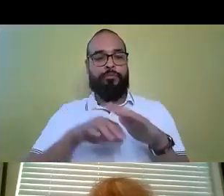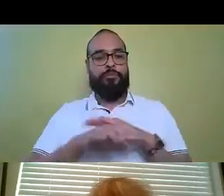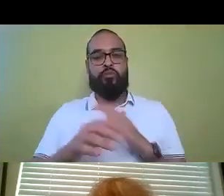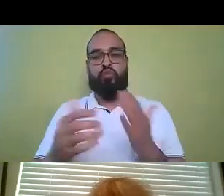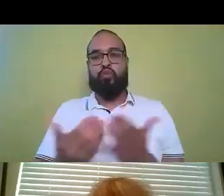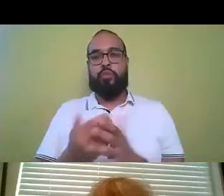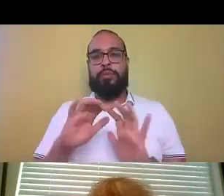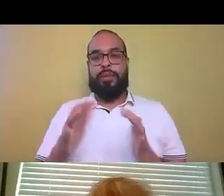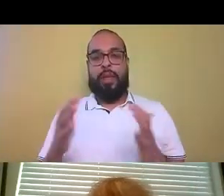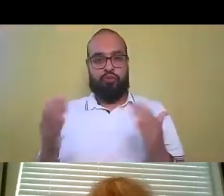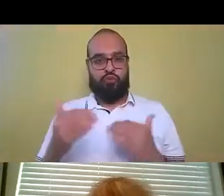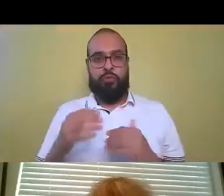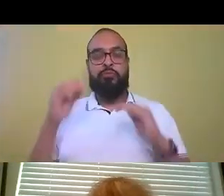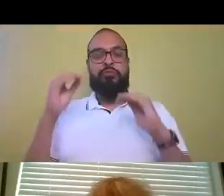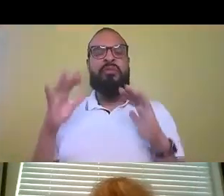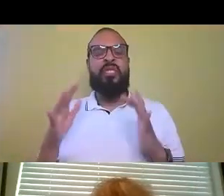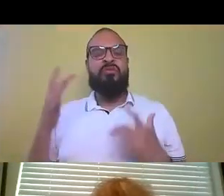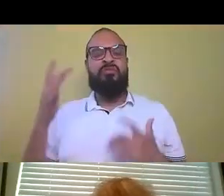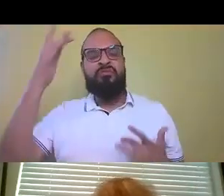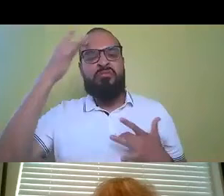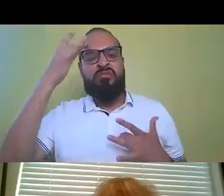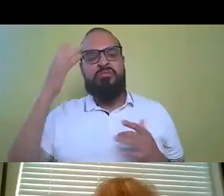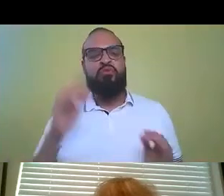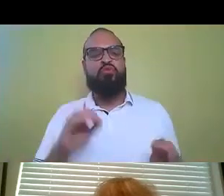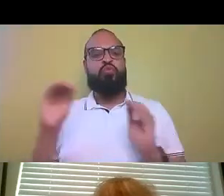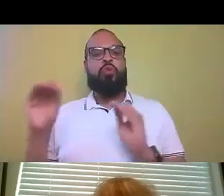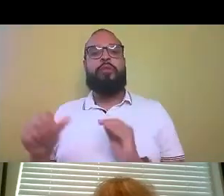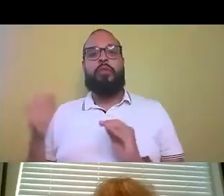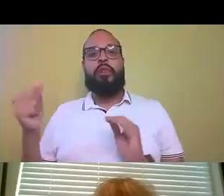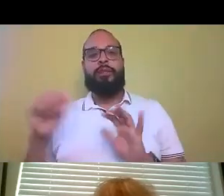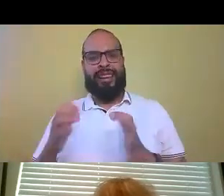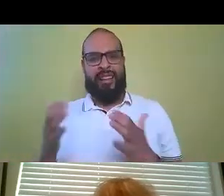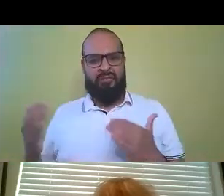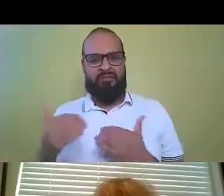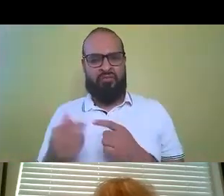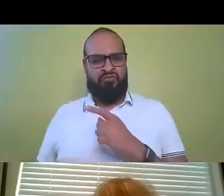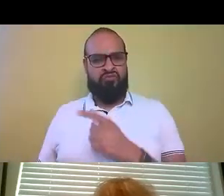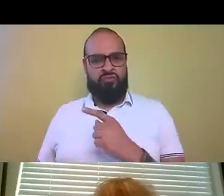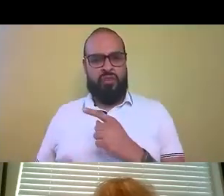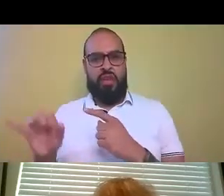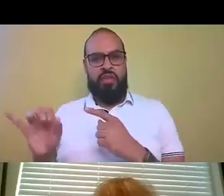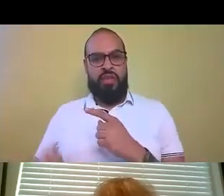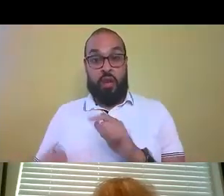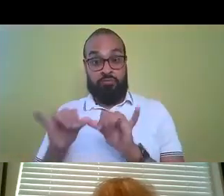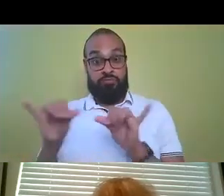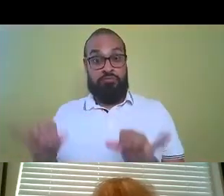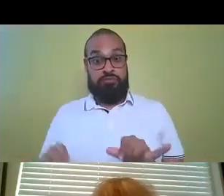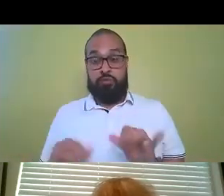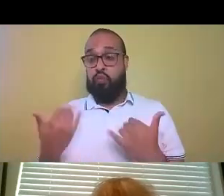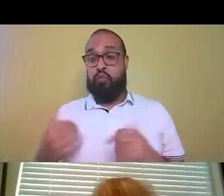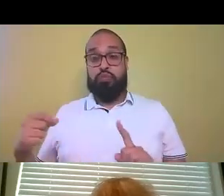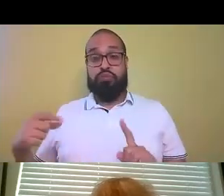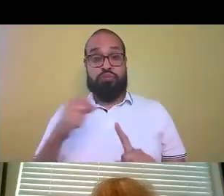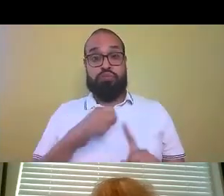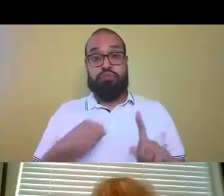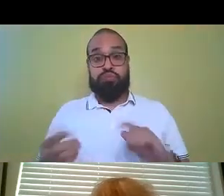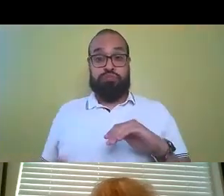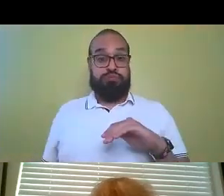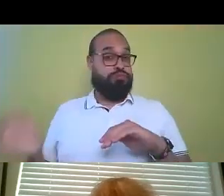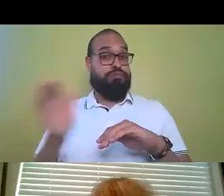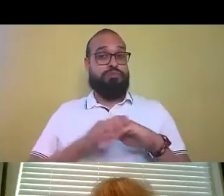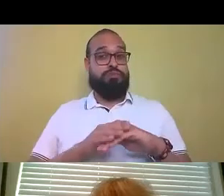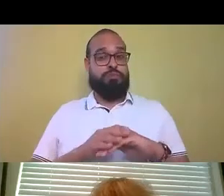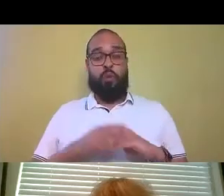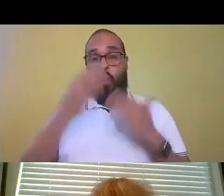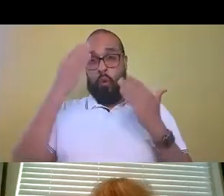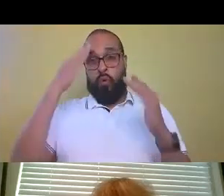is sick, so we're going to this other classroom. So the little nervous system actually brings us into a higher arousal because we don't know what to